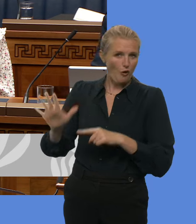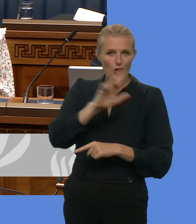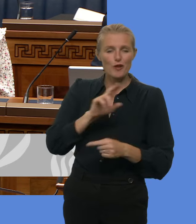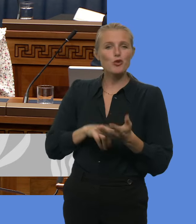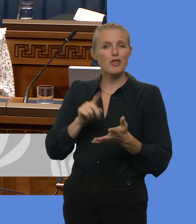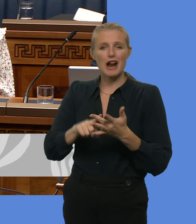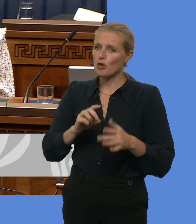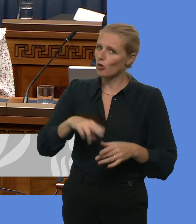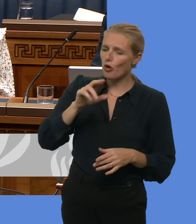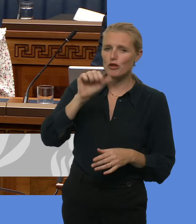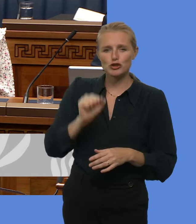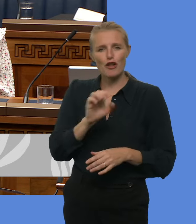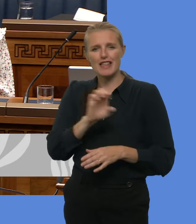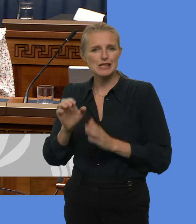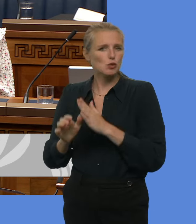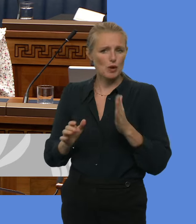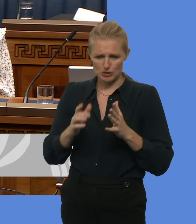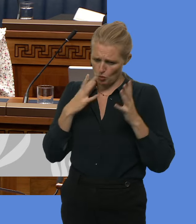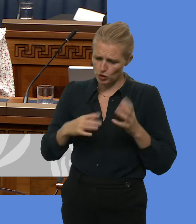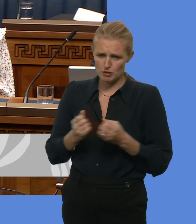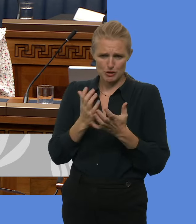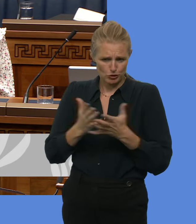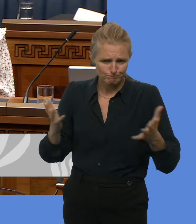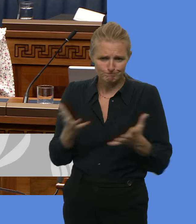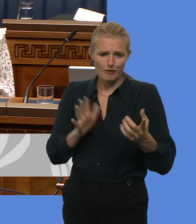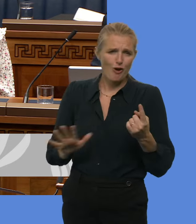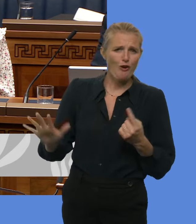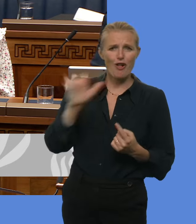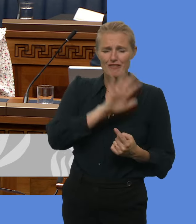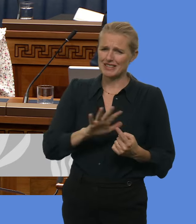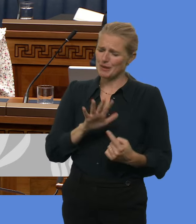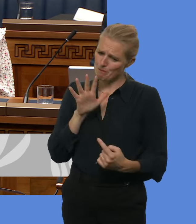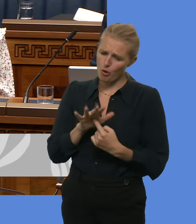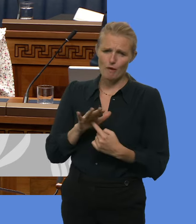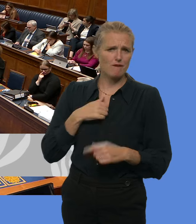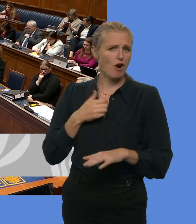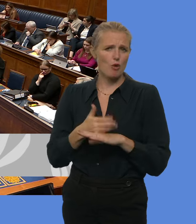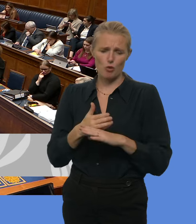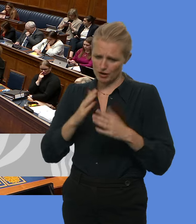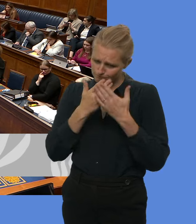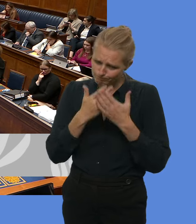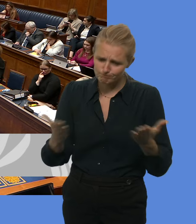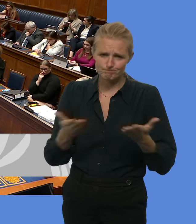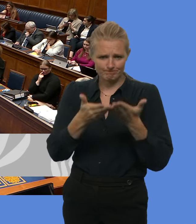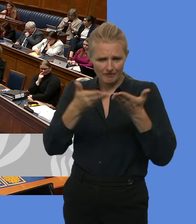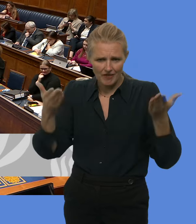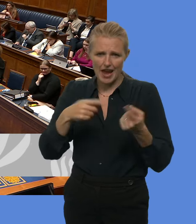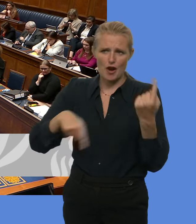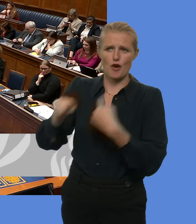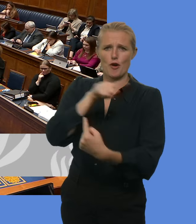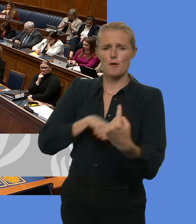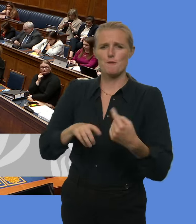east, west, and that is essential in terms of at the very heart of all of the work that we do. McGrills.